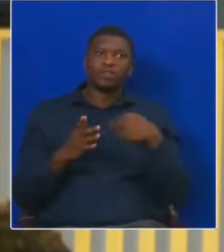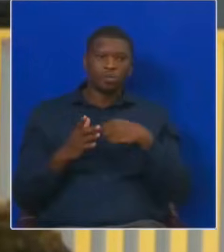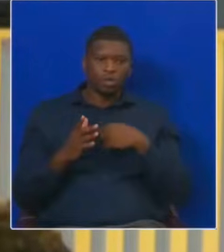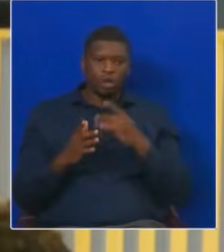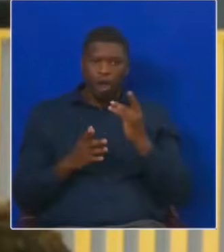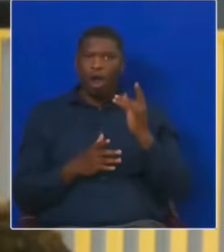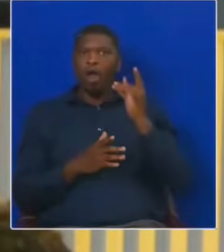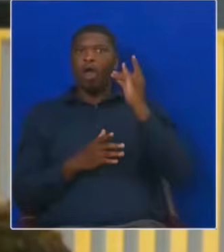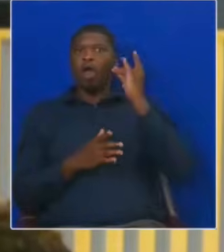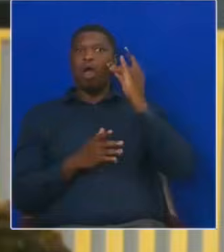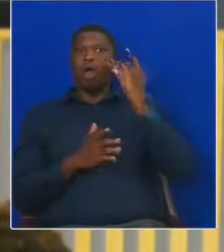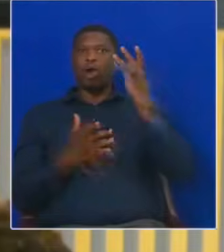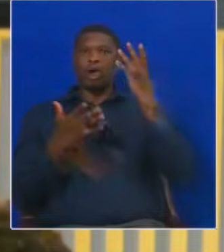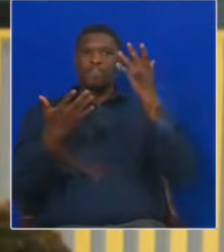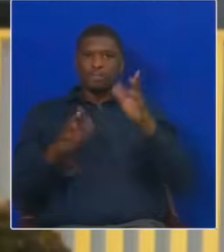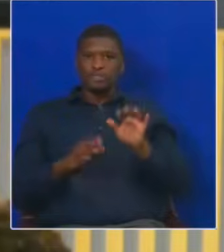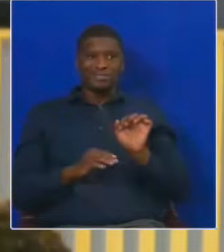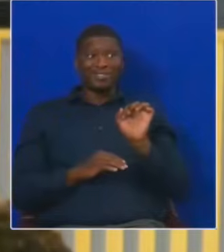submitted